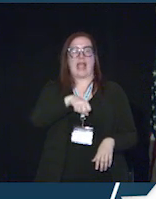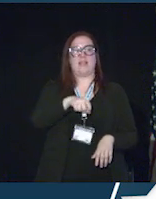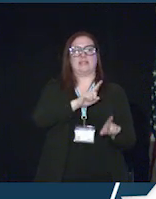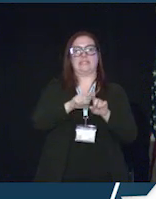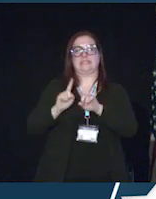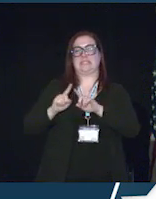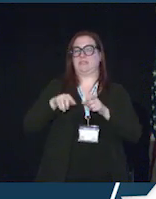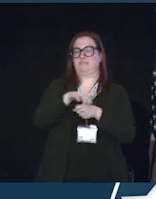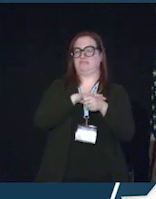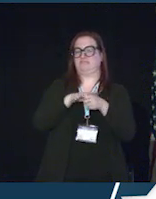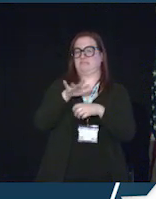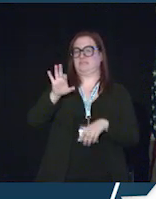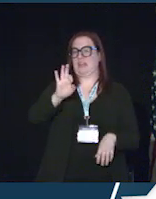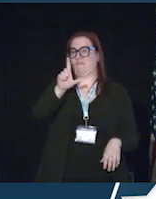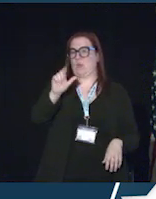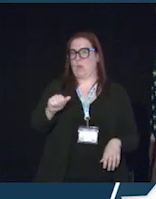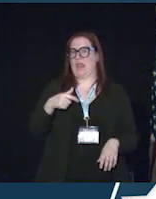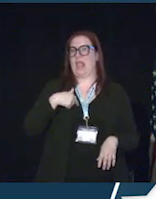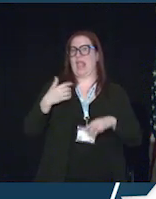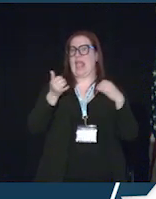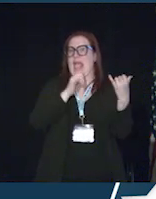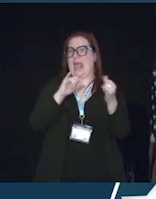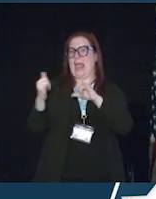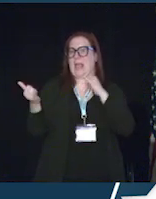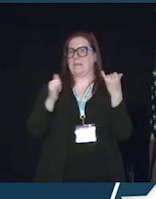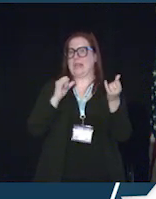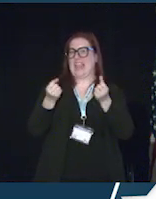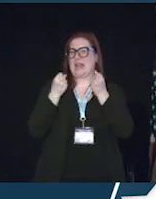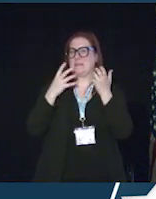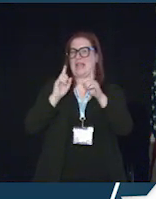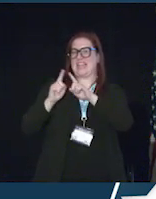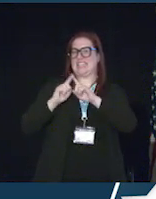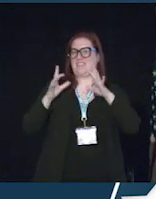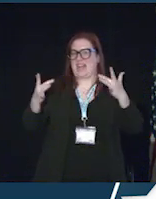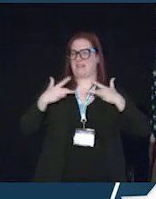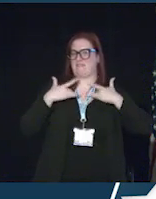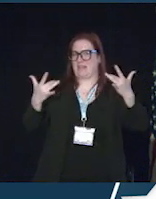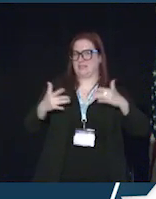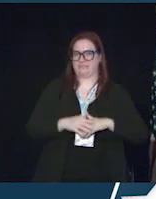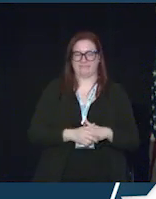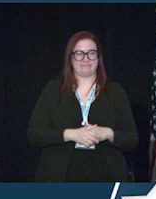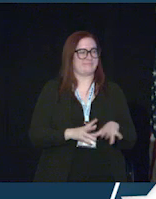I played bocce and I medaled in both. Very cool. Wow.